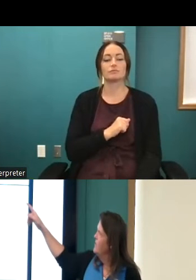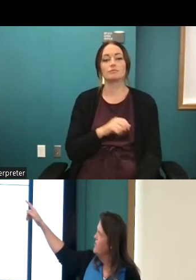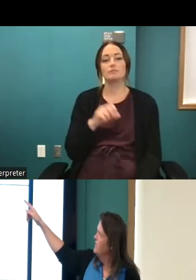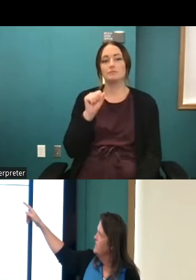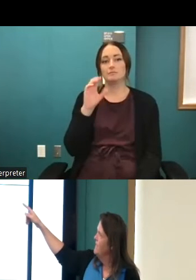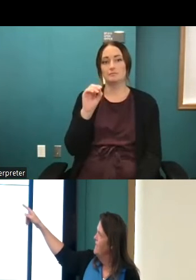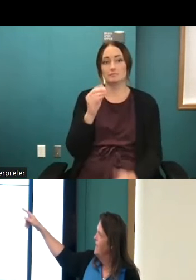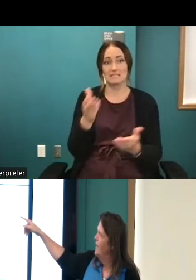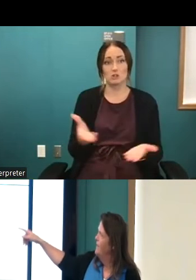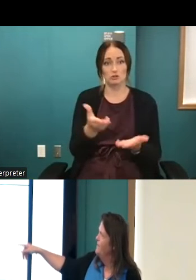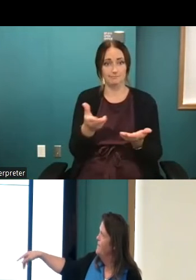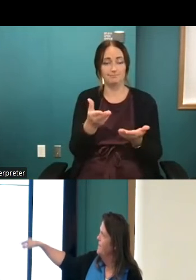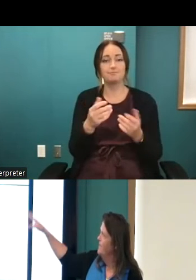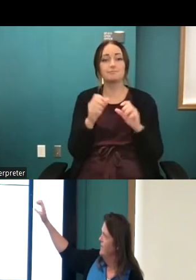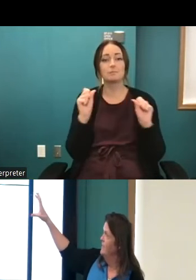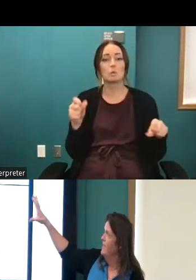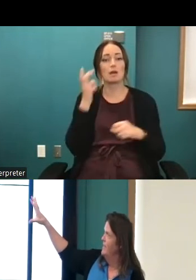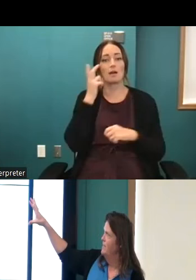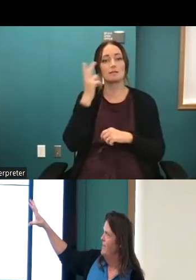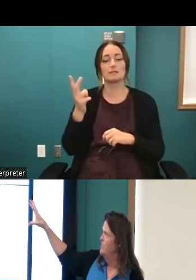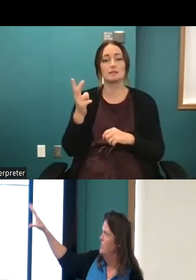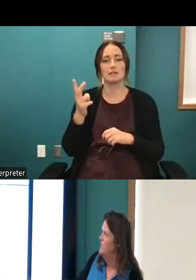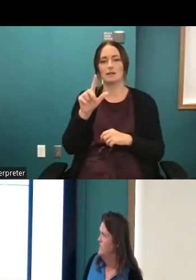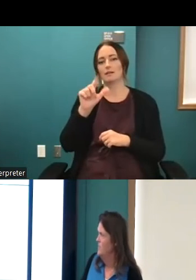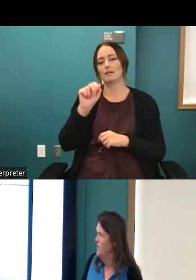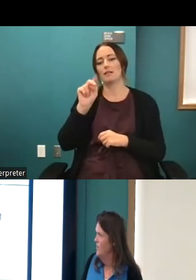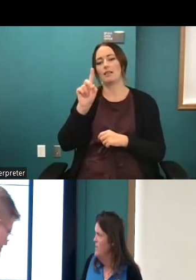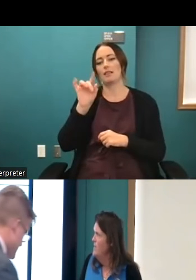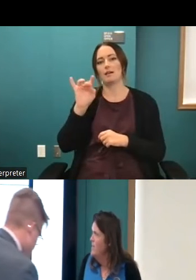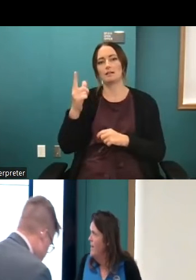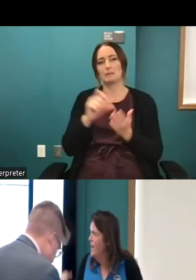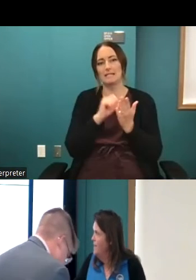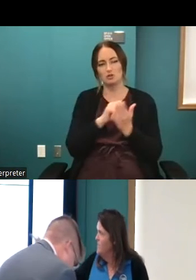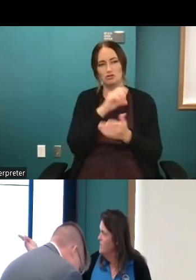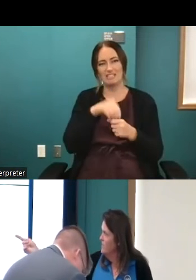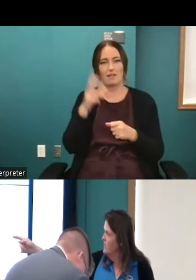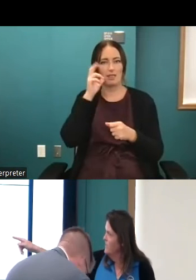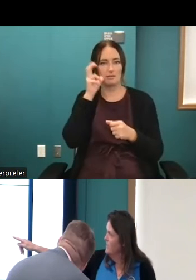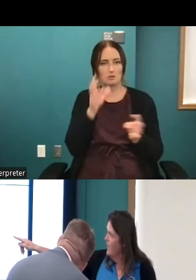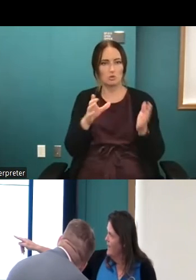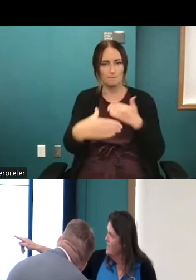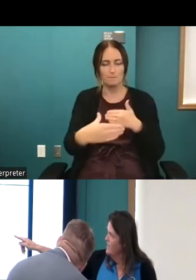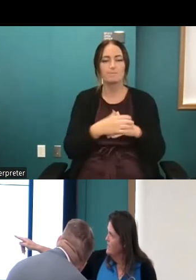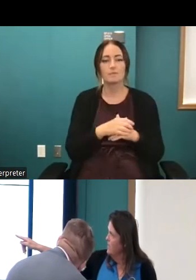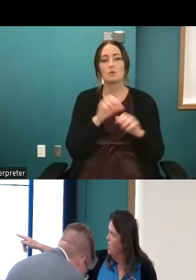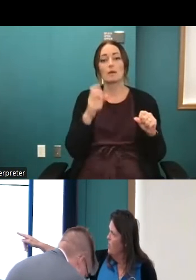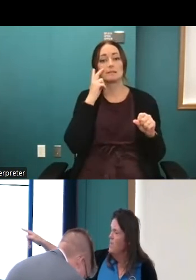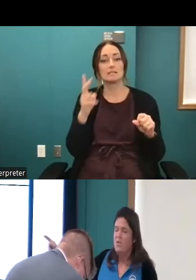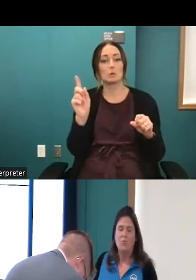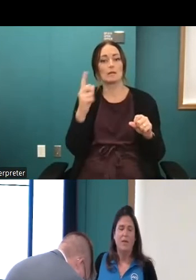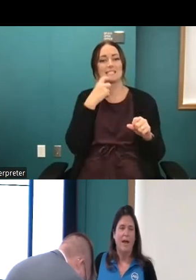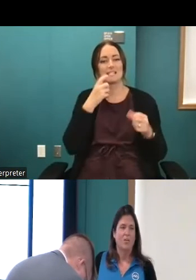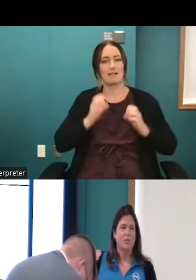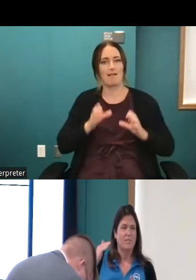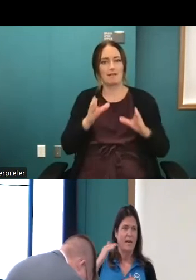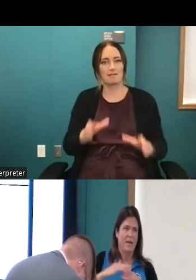So on here you can see like the landing page in the listening room. You can see where it says client. So